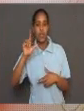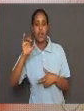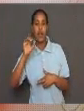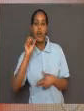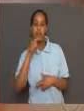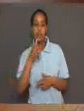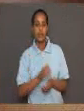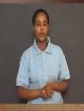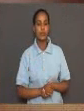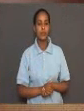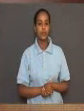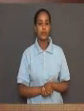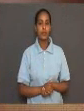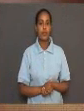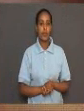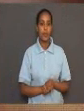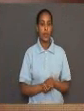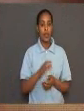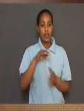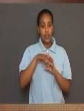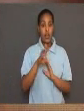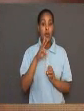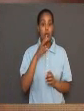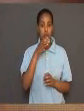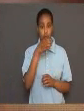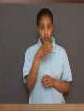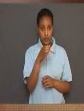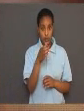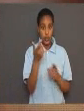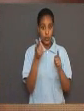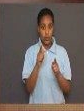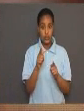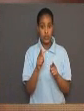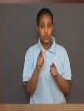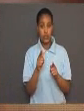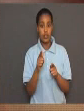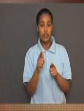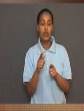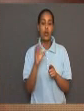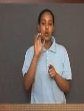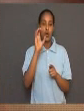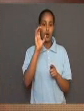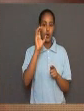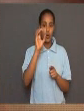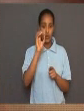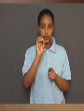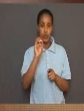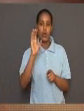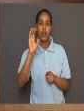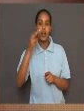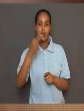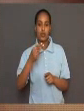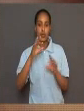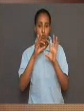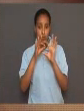acids. In aqueous solutions, when the cleavage of an oxygen-hydrogen bond